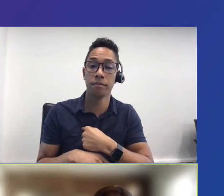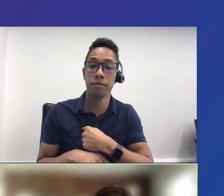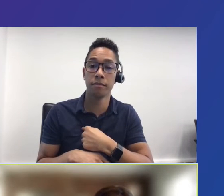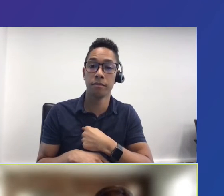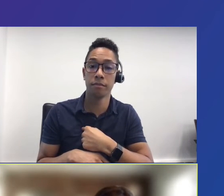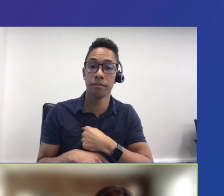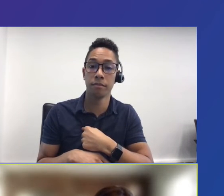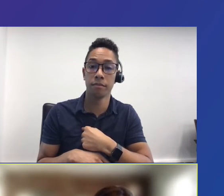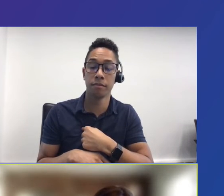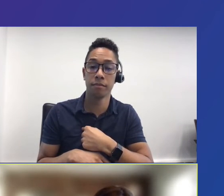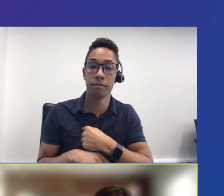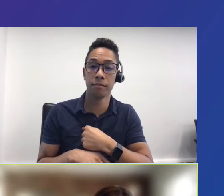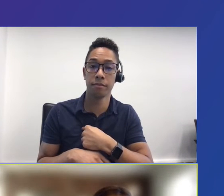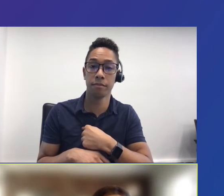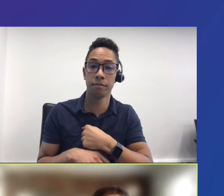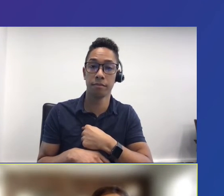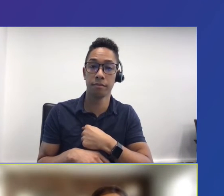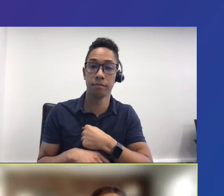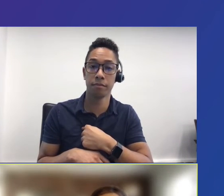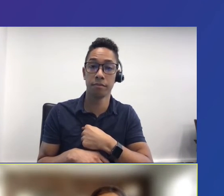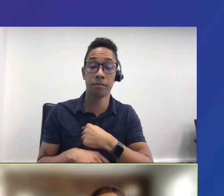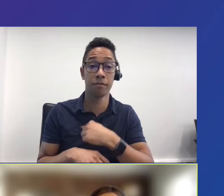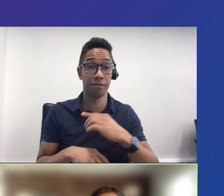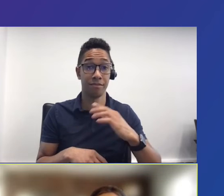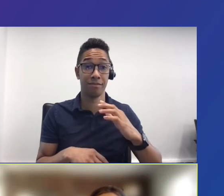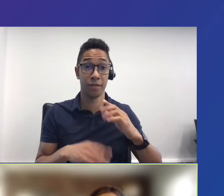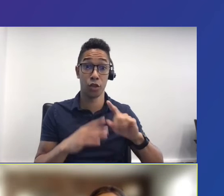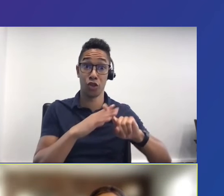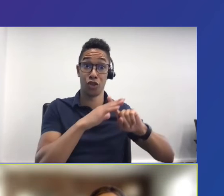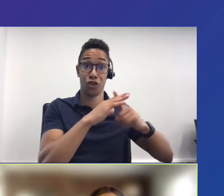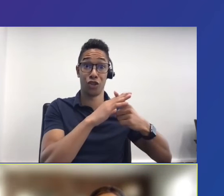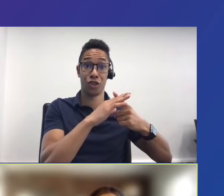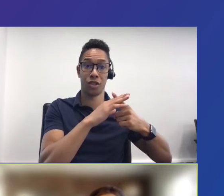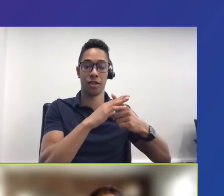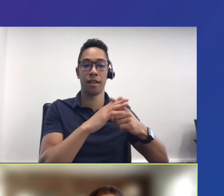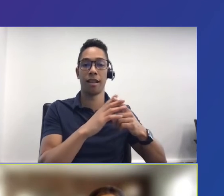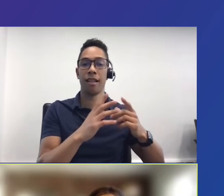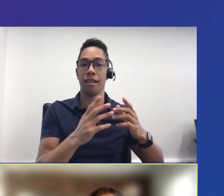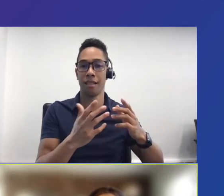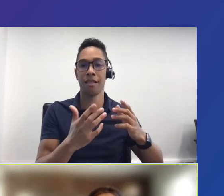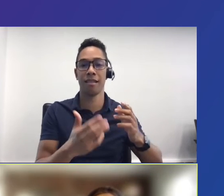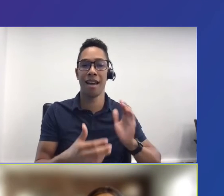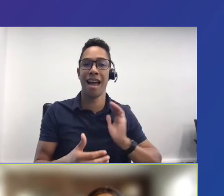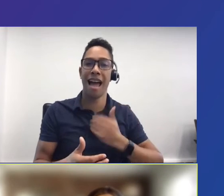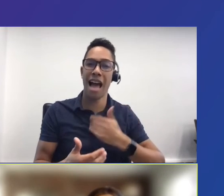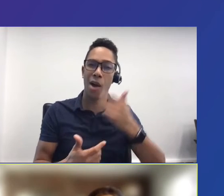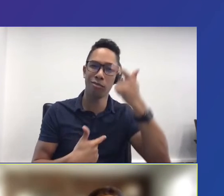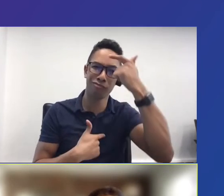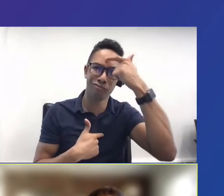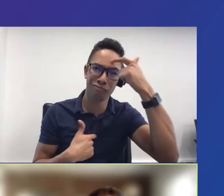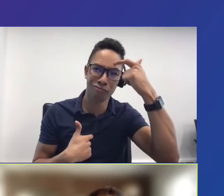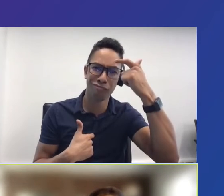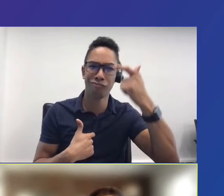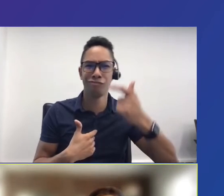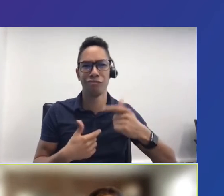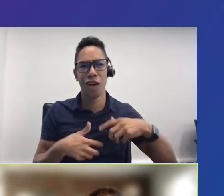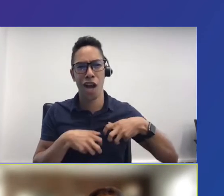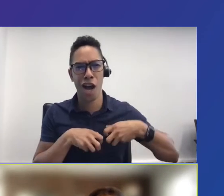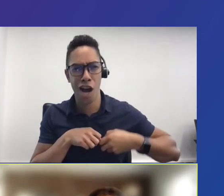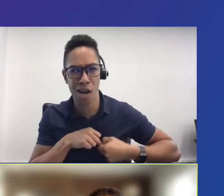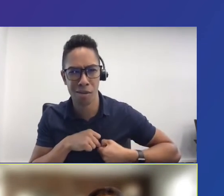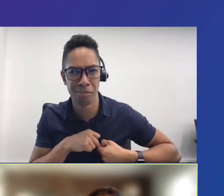indefinitely, when we started, we left our tragedies, our griefs, and